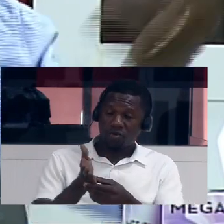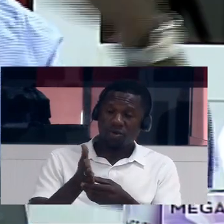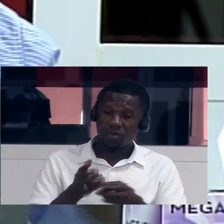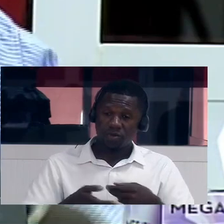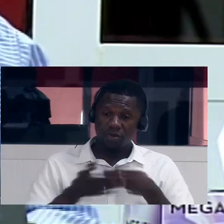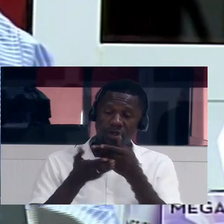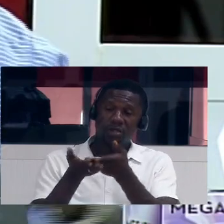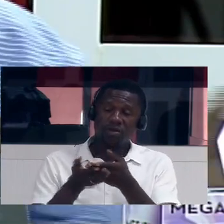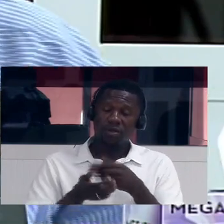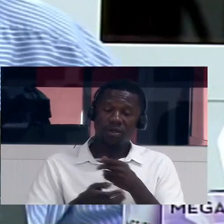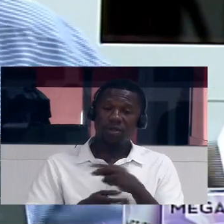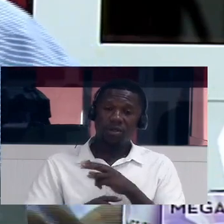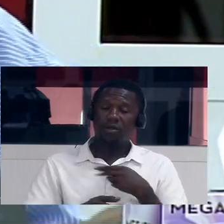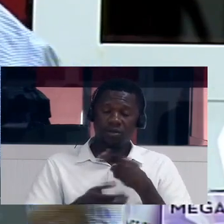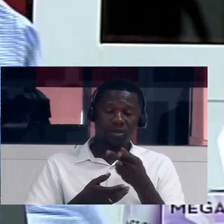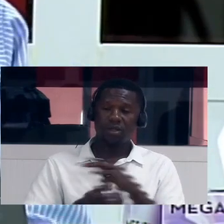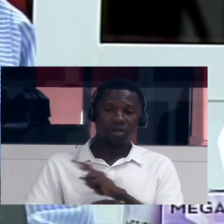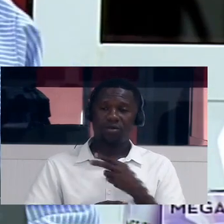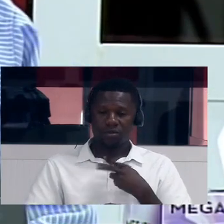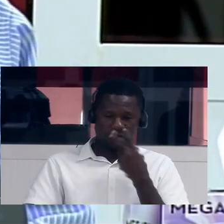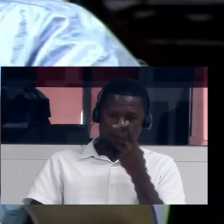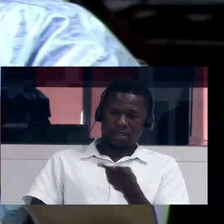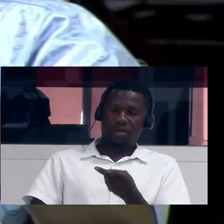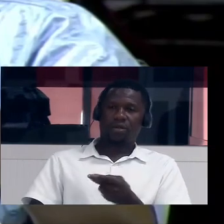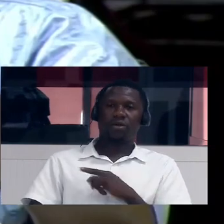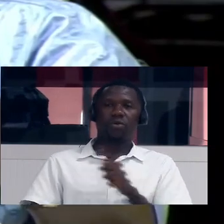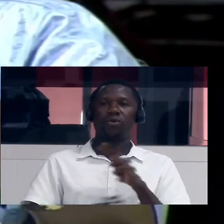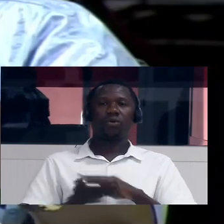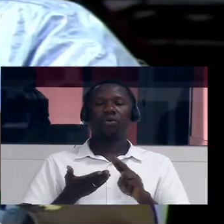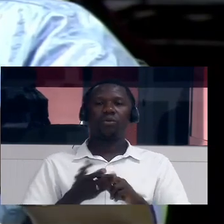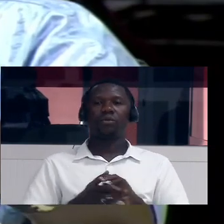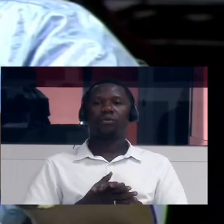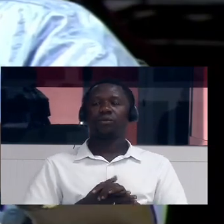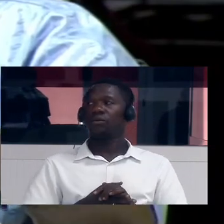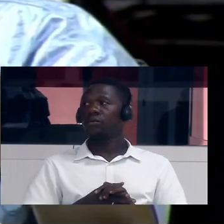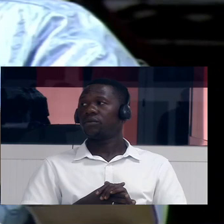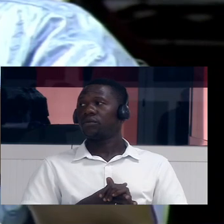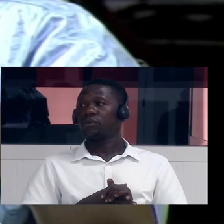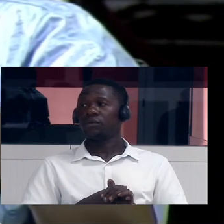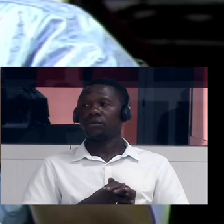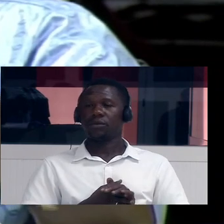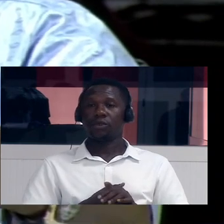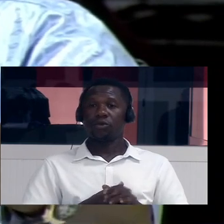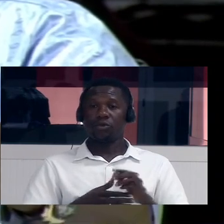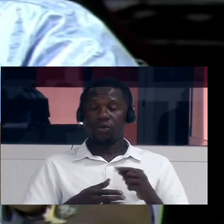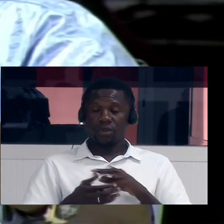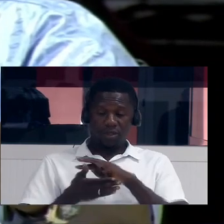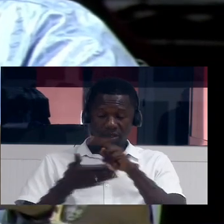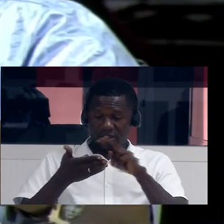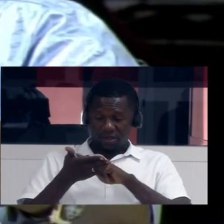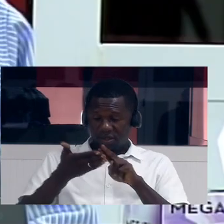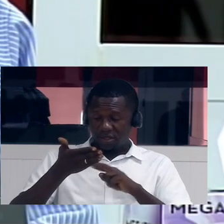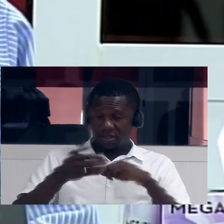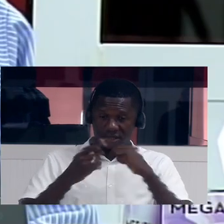and then you come back as I say, let me see. It's not normal. But these things are issued in your name as